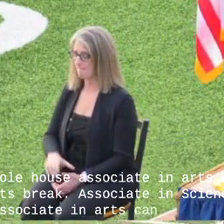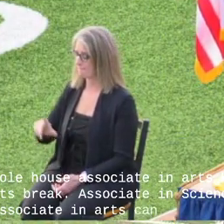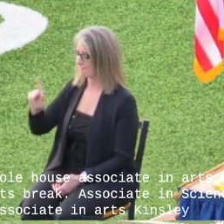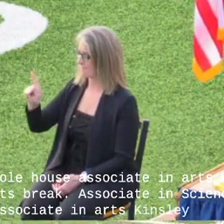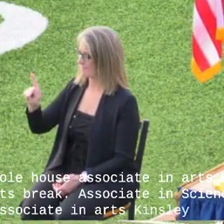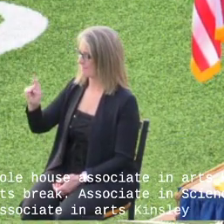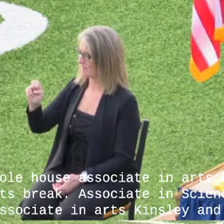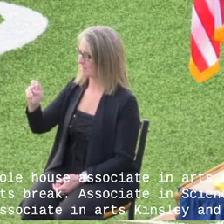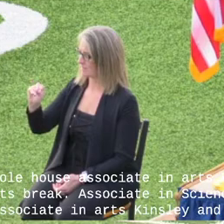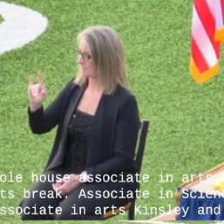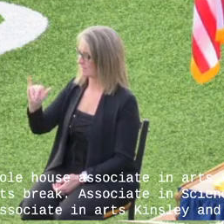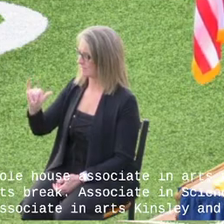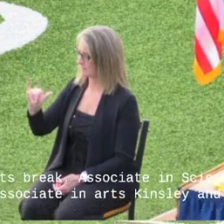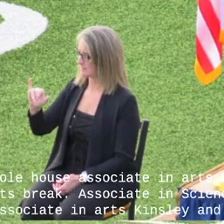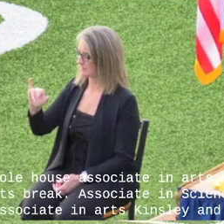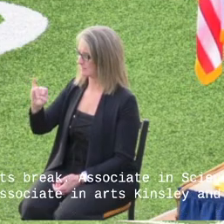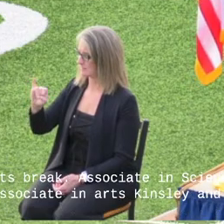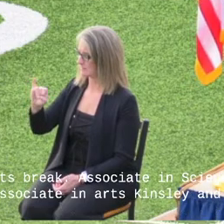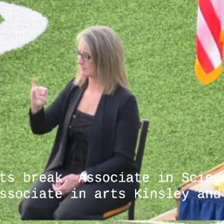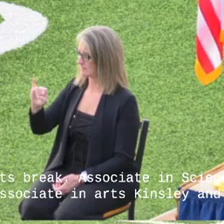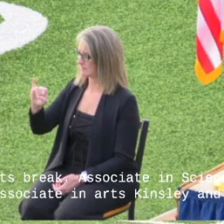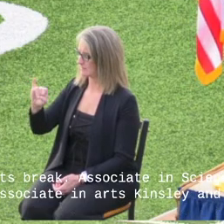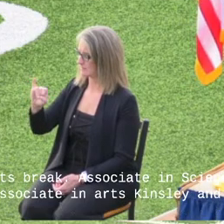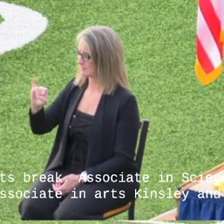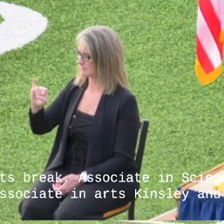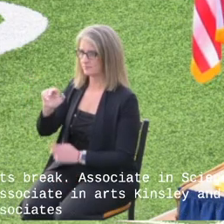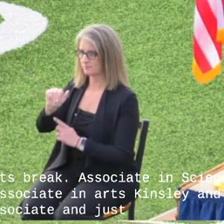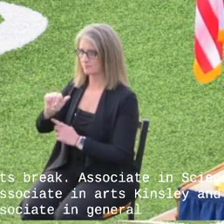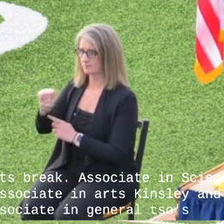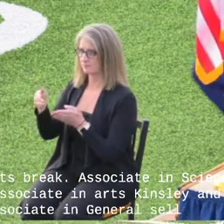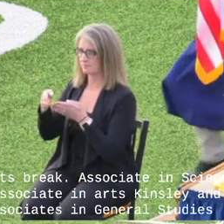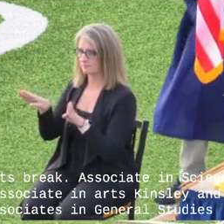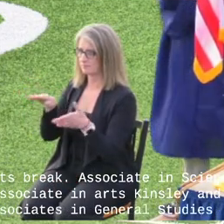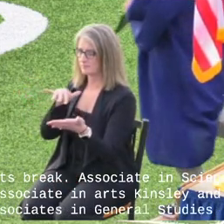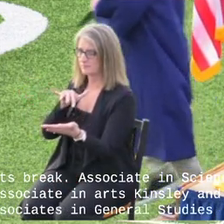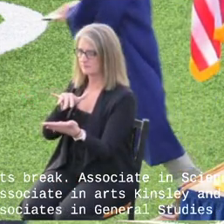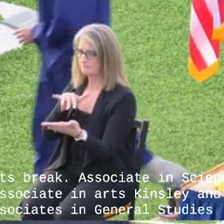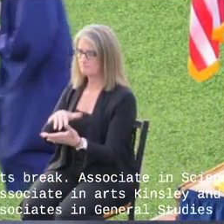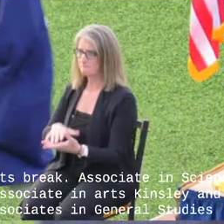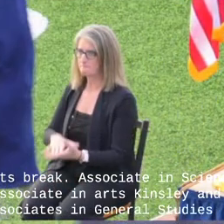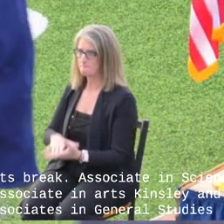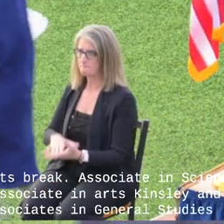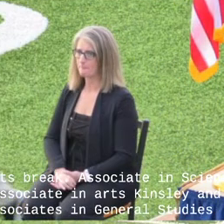Kinsley Anna Jane Jackson, Associate in General Studies.